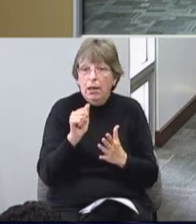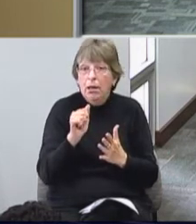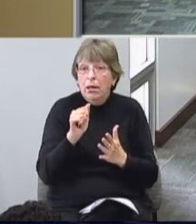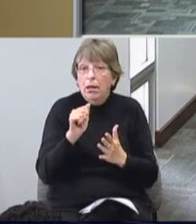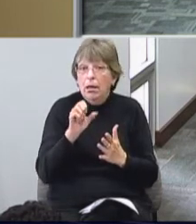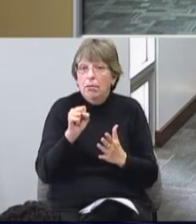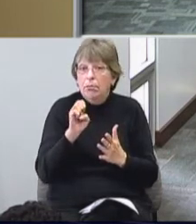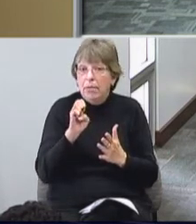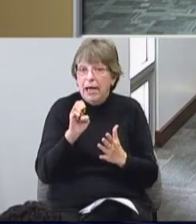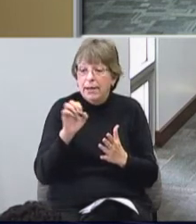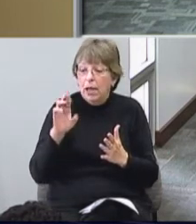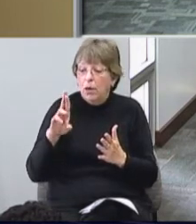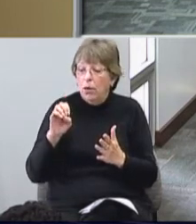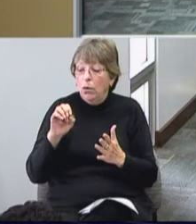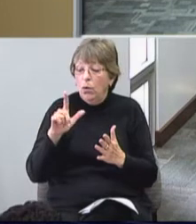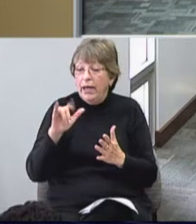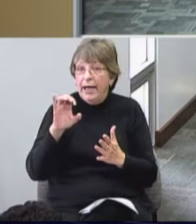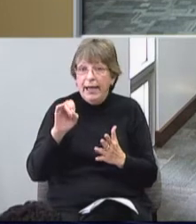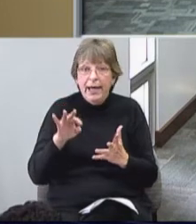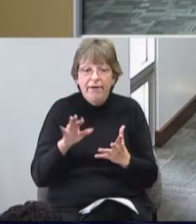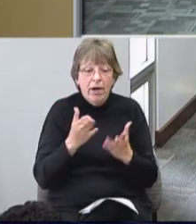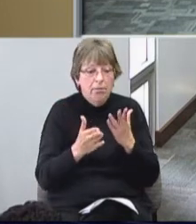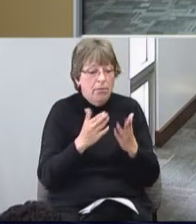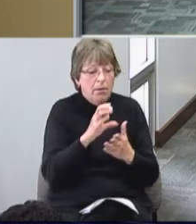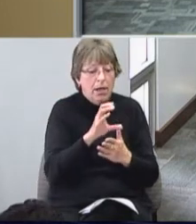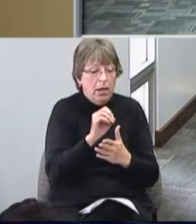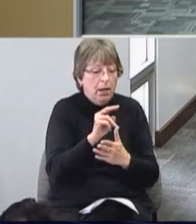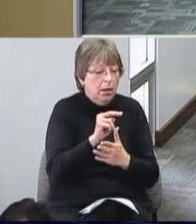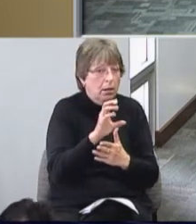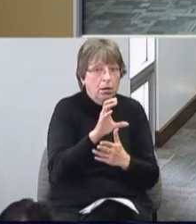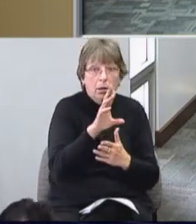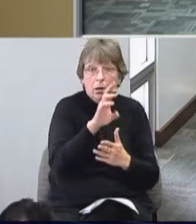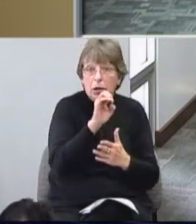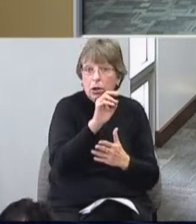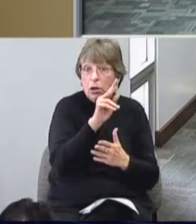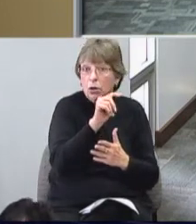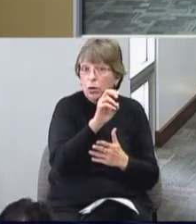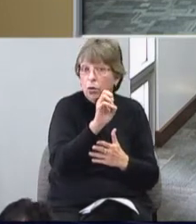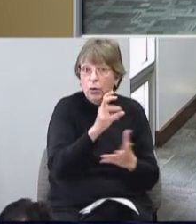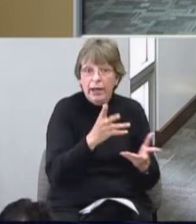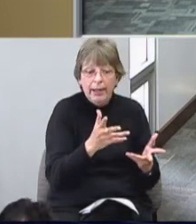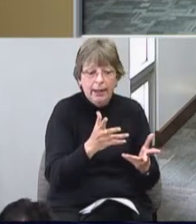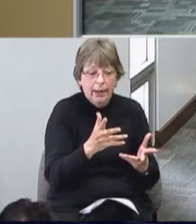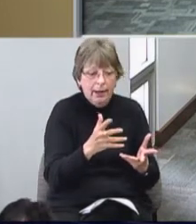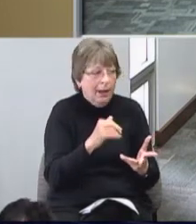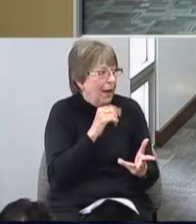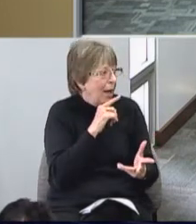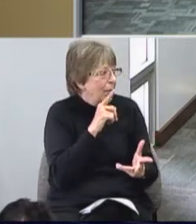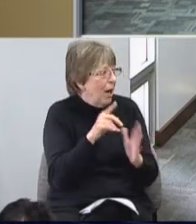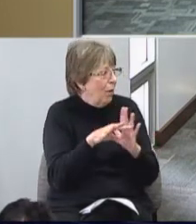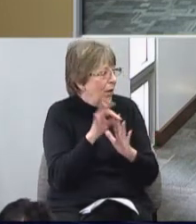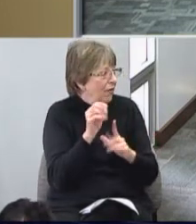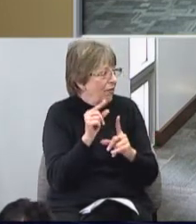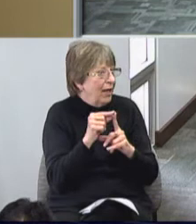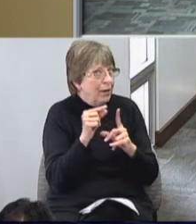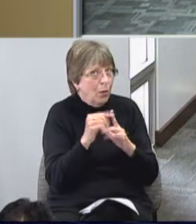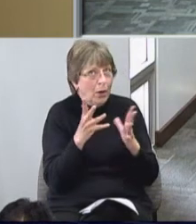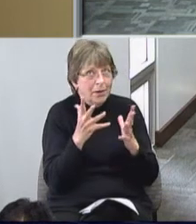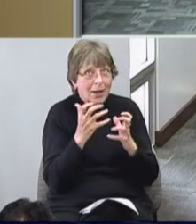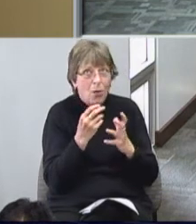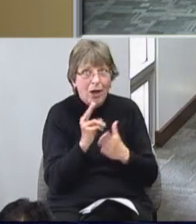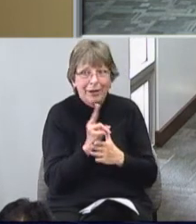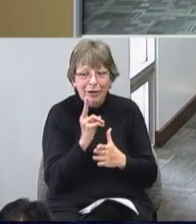be concrete or steel, it could be, I'm not really finding the words I'm looking for,